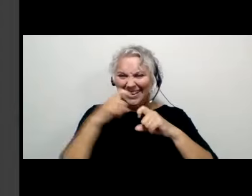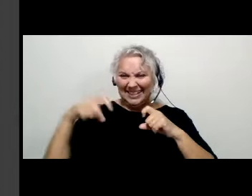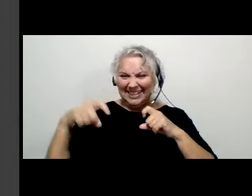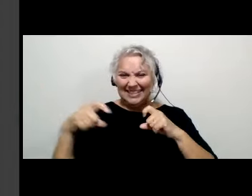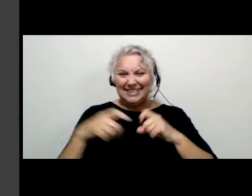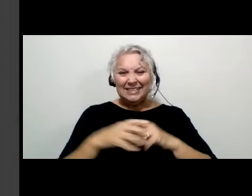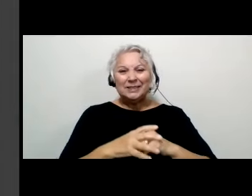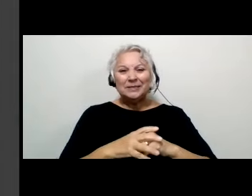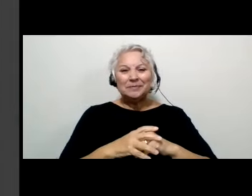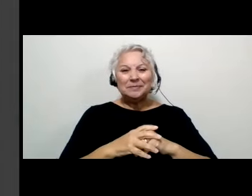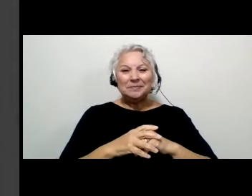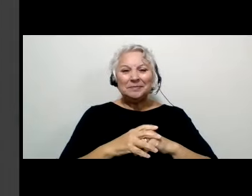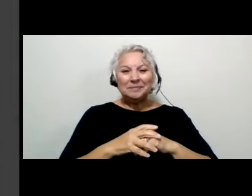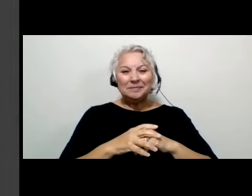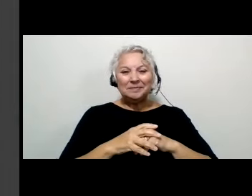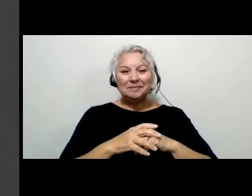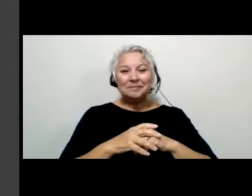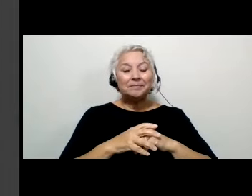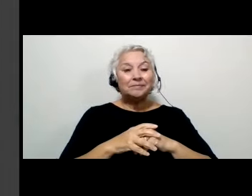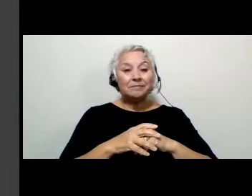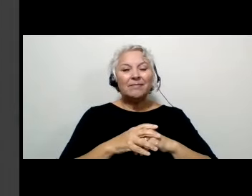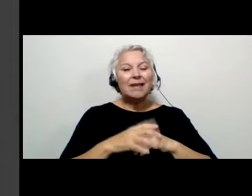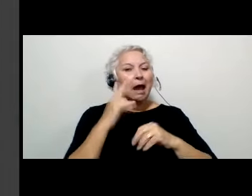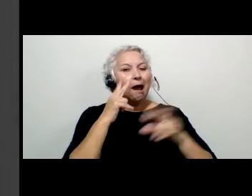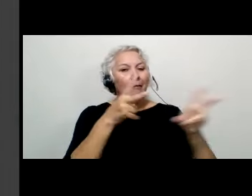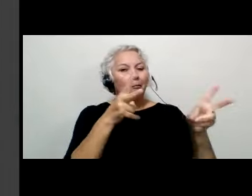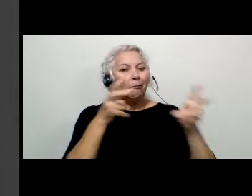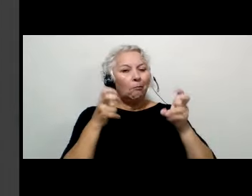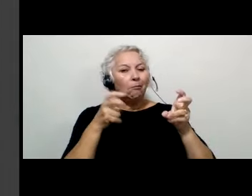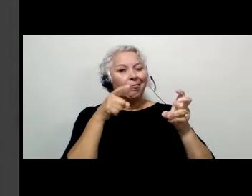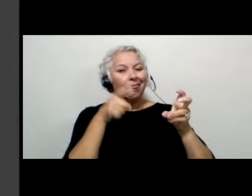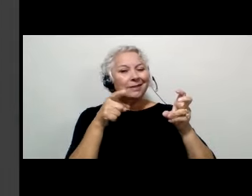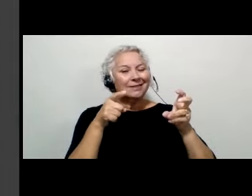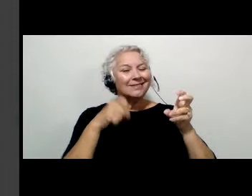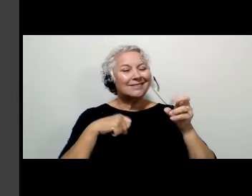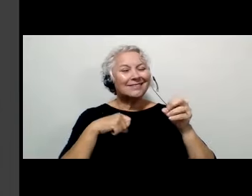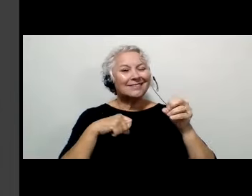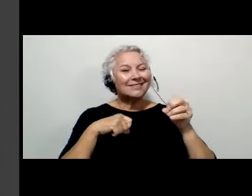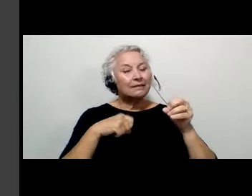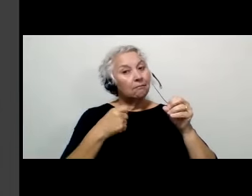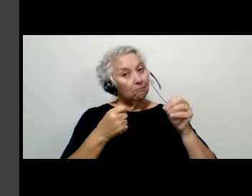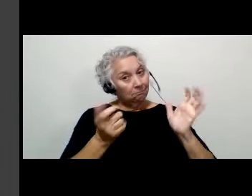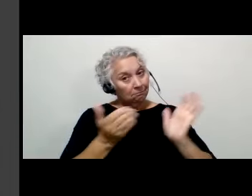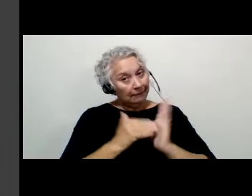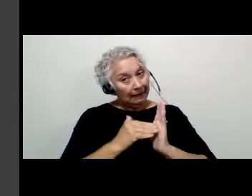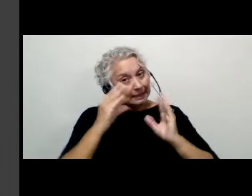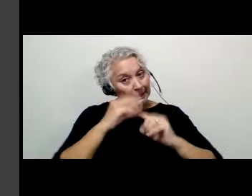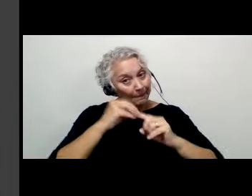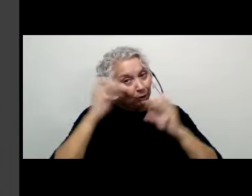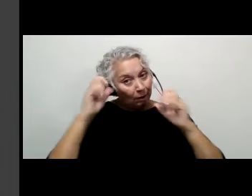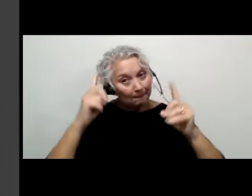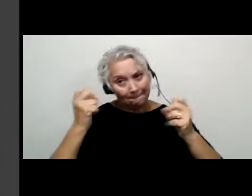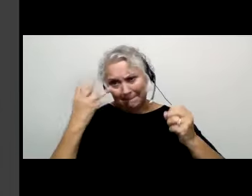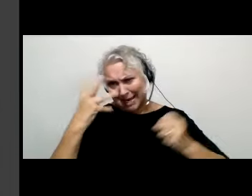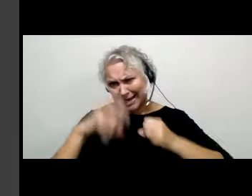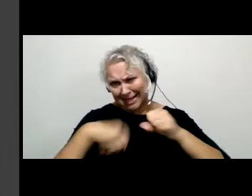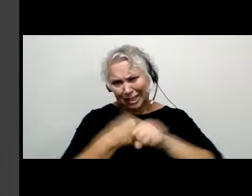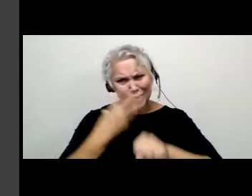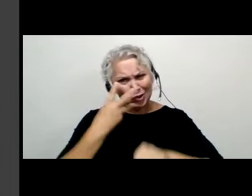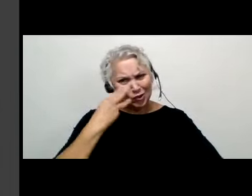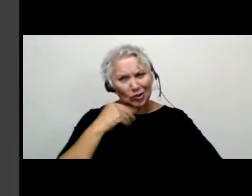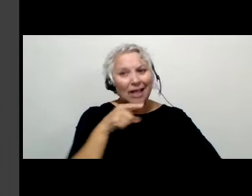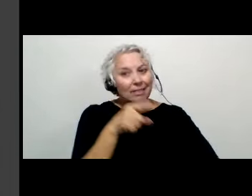I came across this quote, and again, as a special educator for many years, this